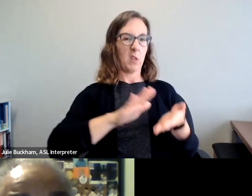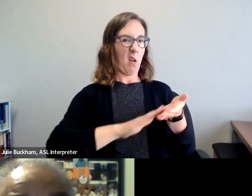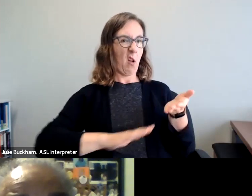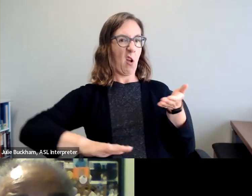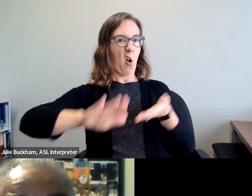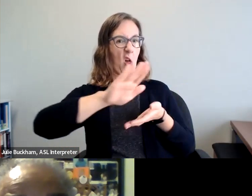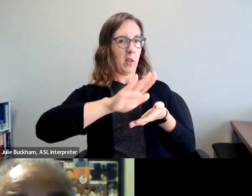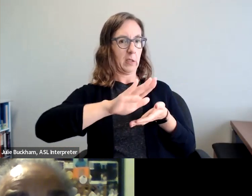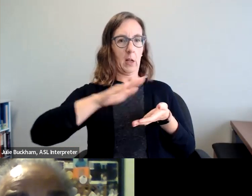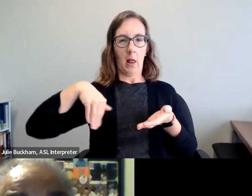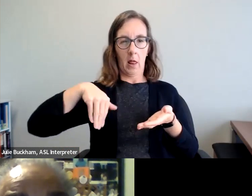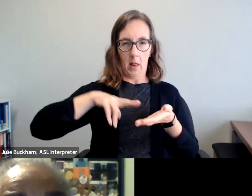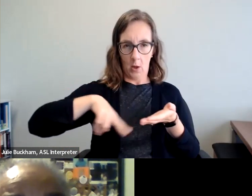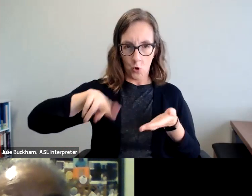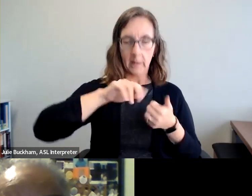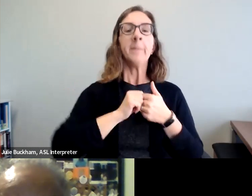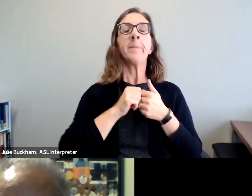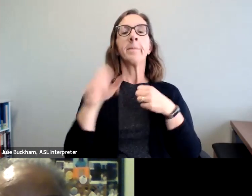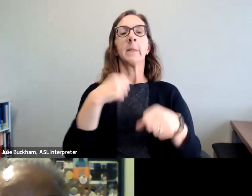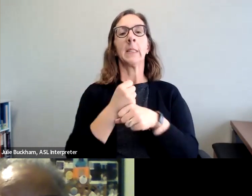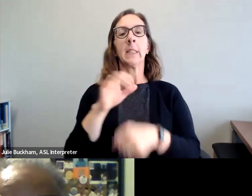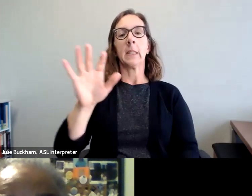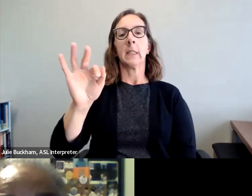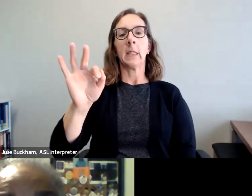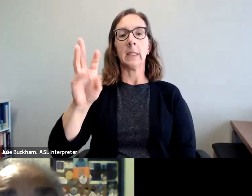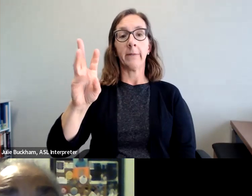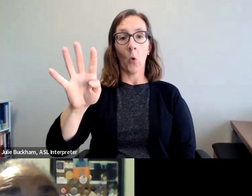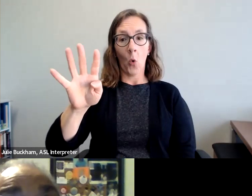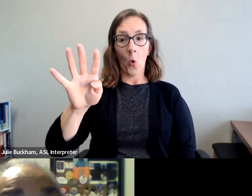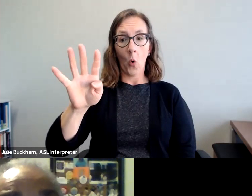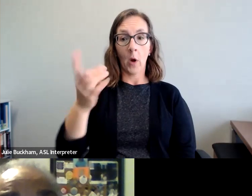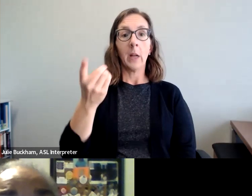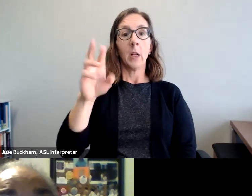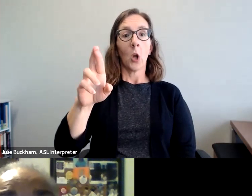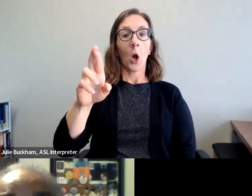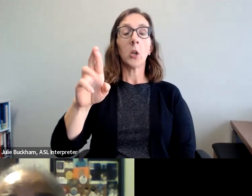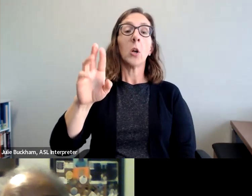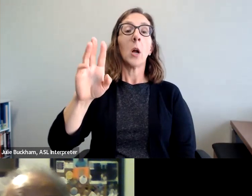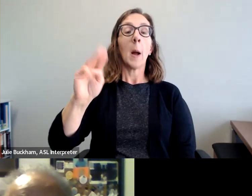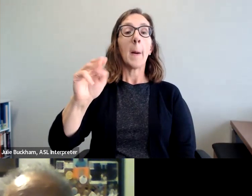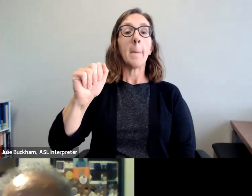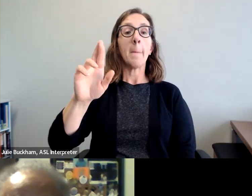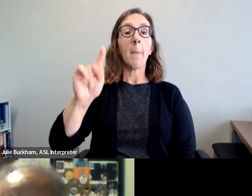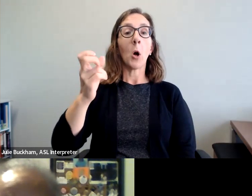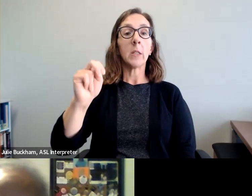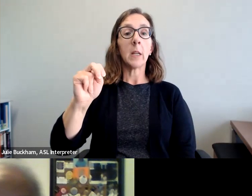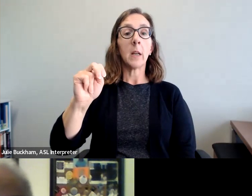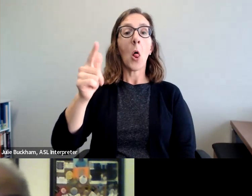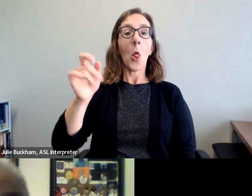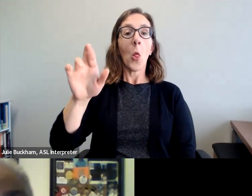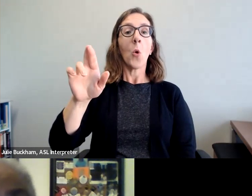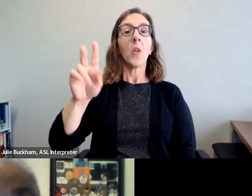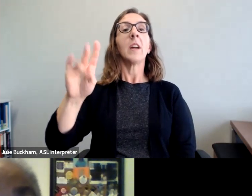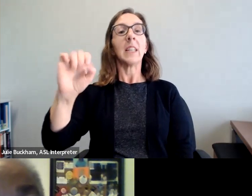okay? And in 1964, Dr. Martin Luther King came to Frankfort to